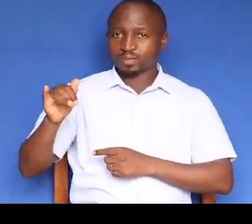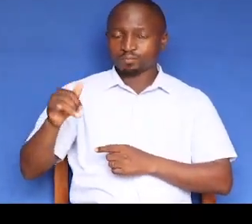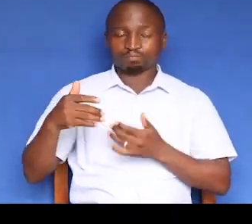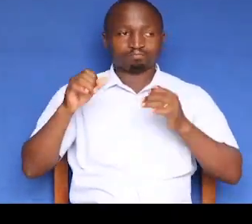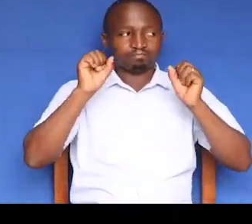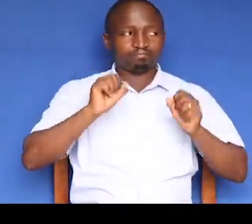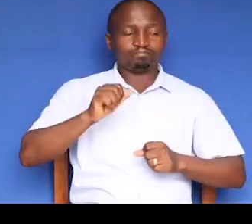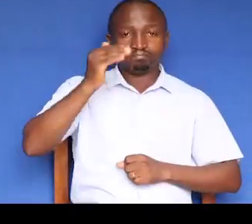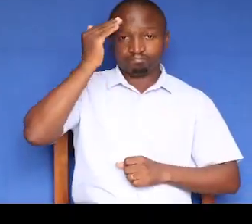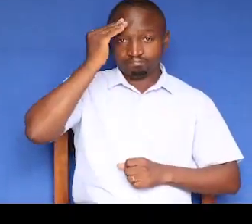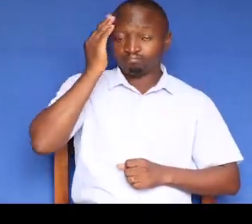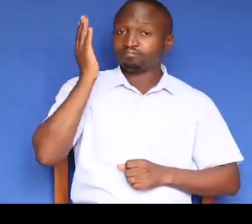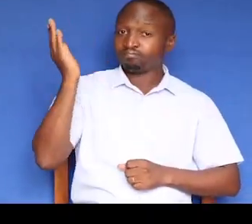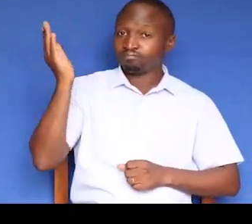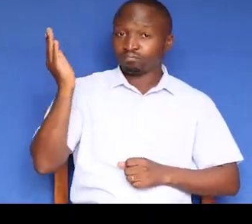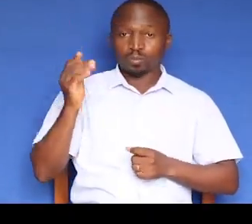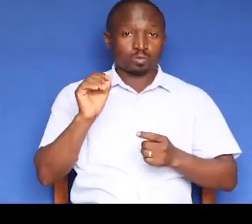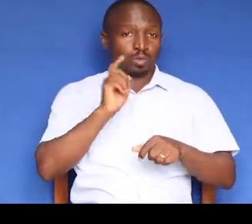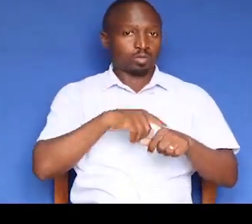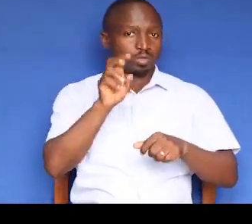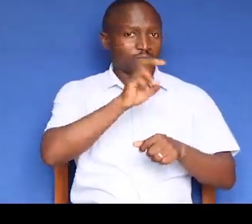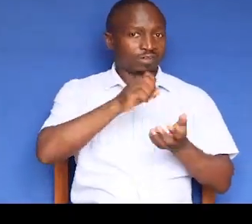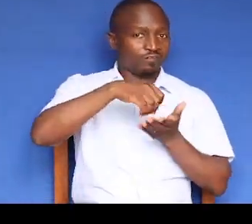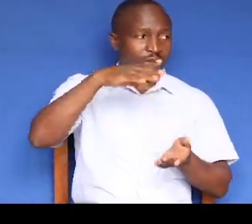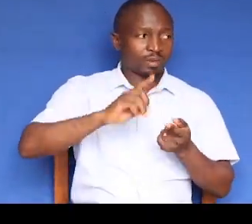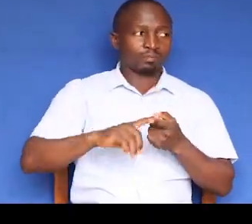profit, you have to take total